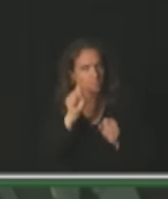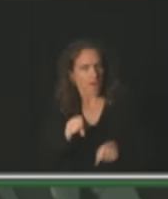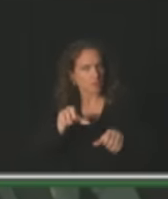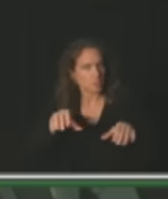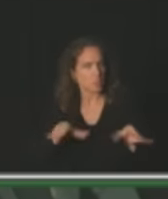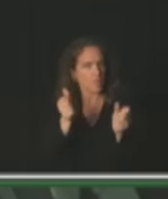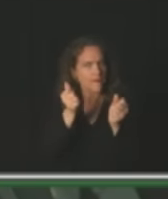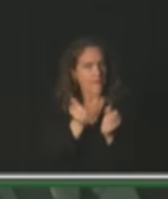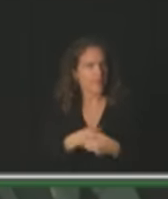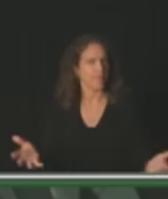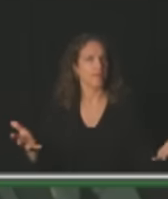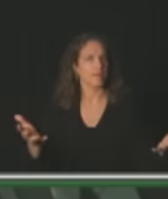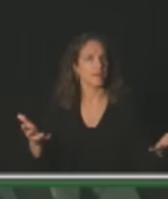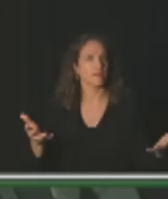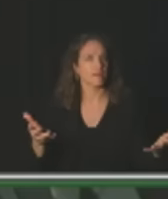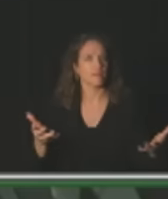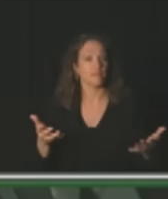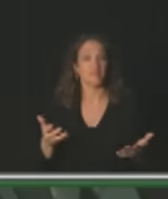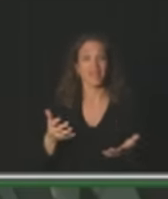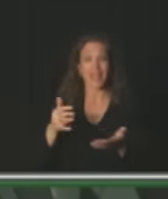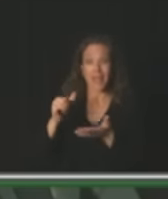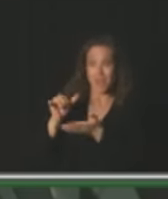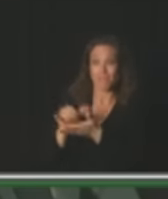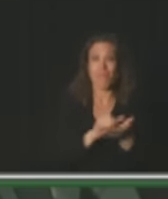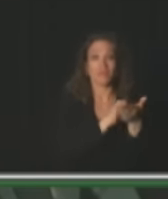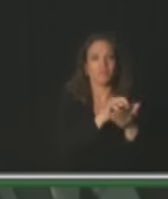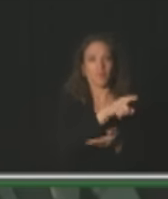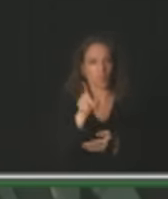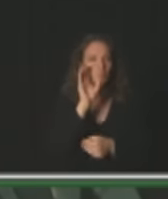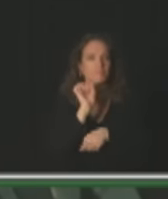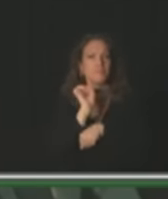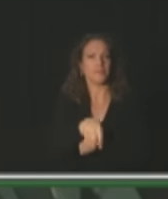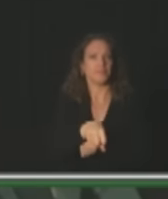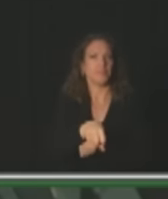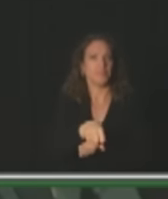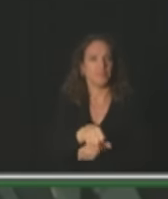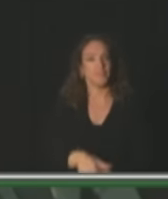anything. You can do the impossible.